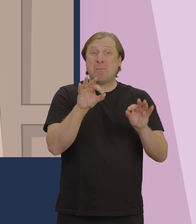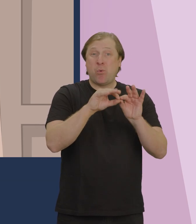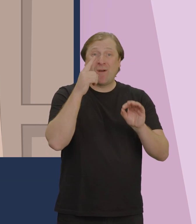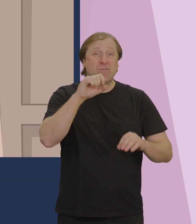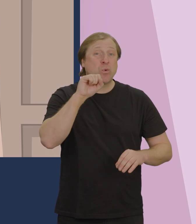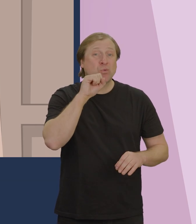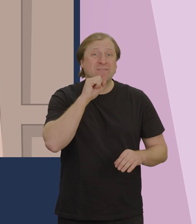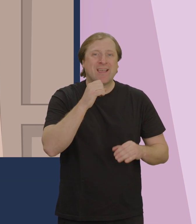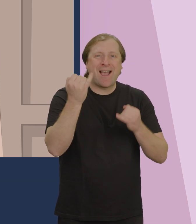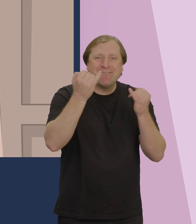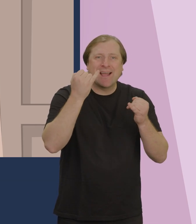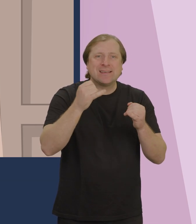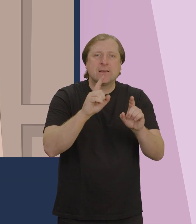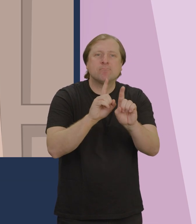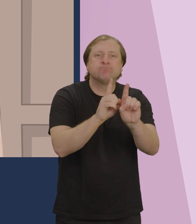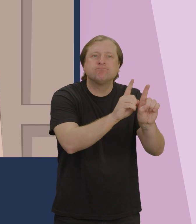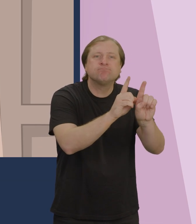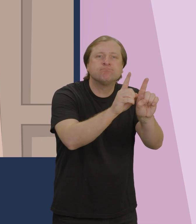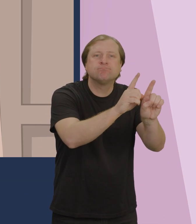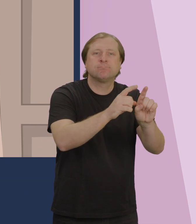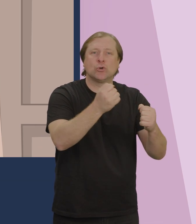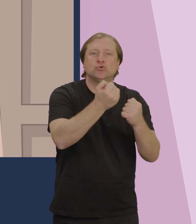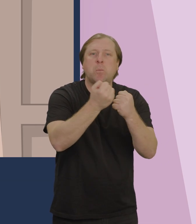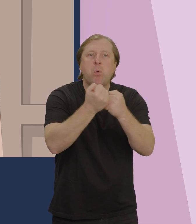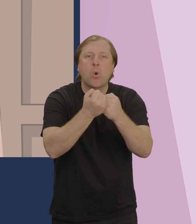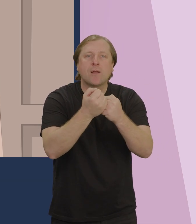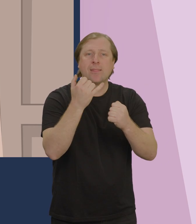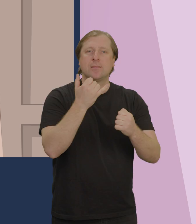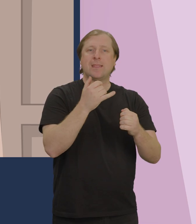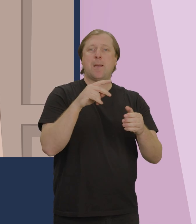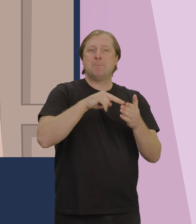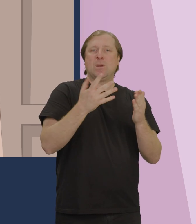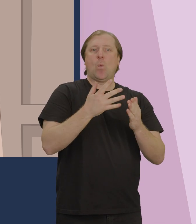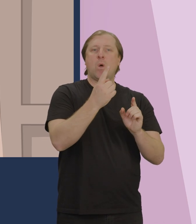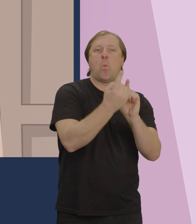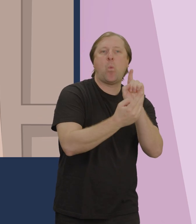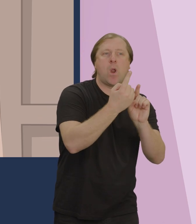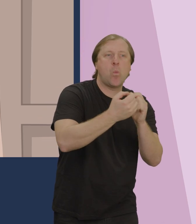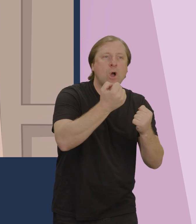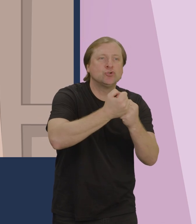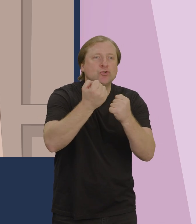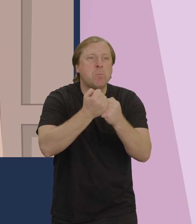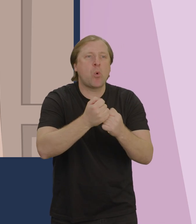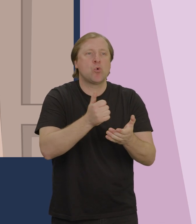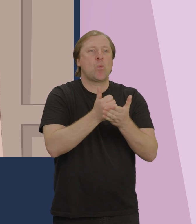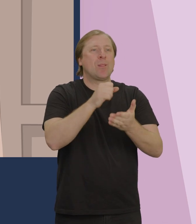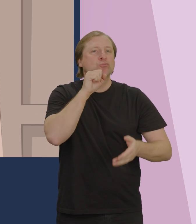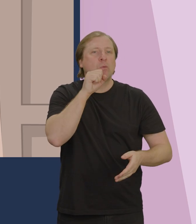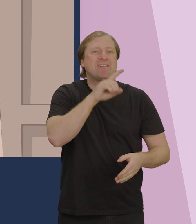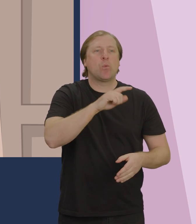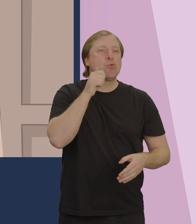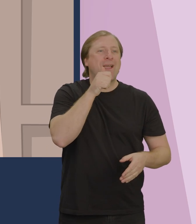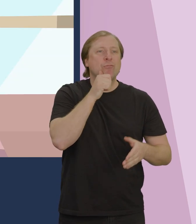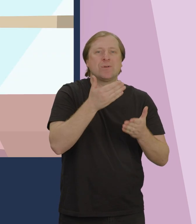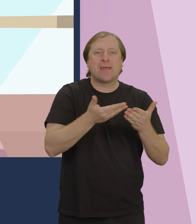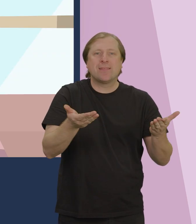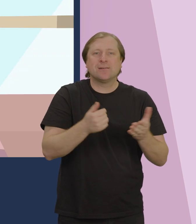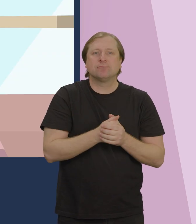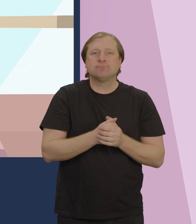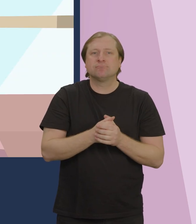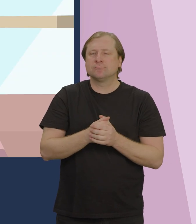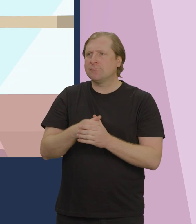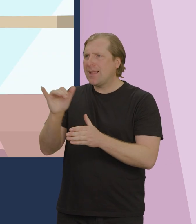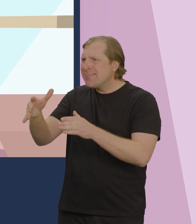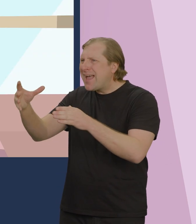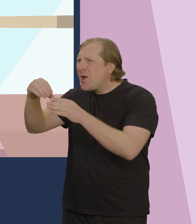have an idea. Personal assistance, which is one-on-one support to help Sofia with her normal day-to-day tasks. Is this